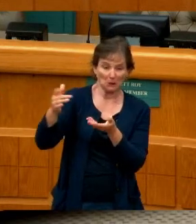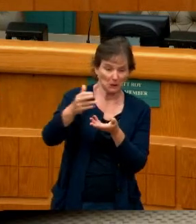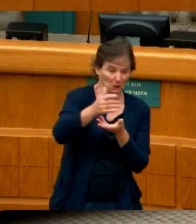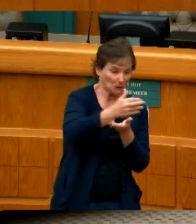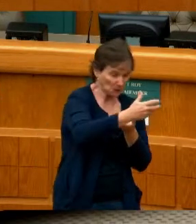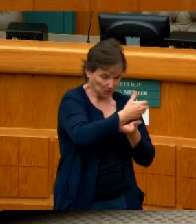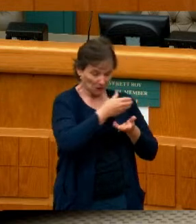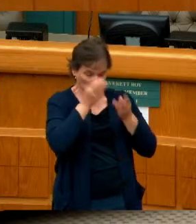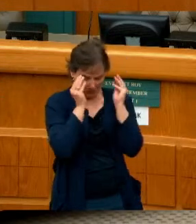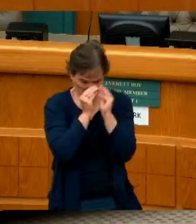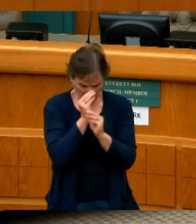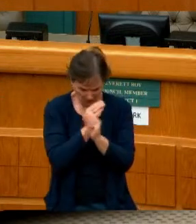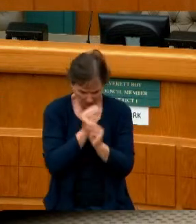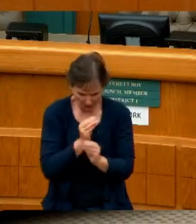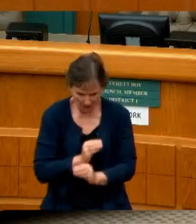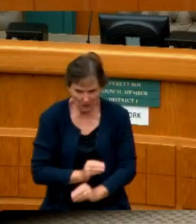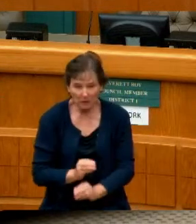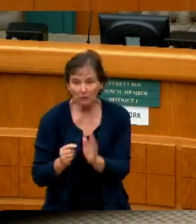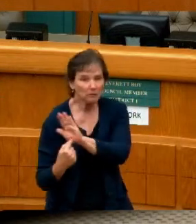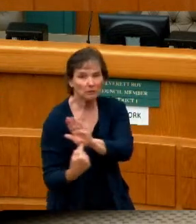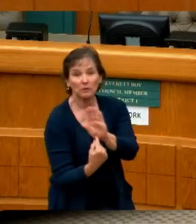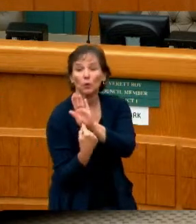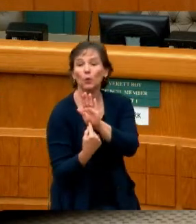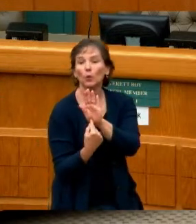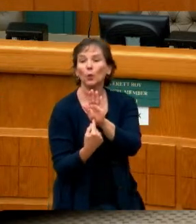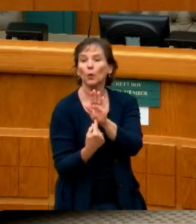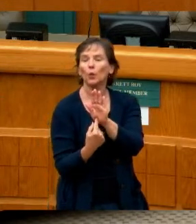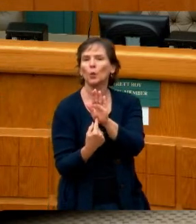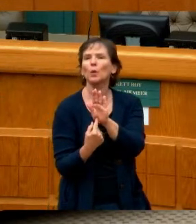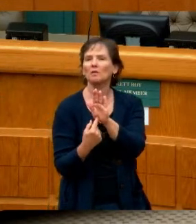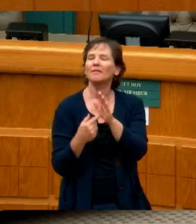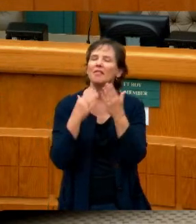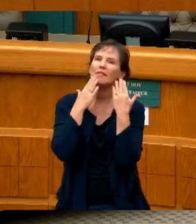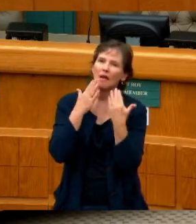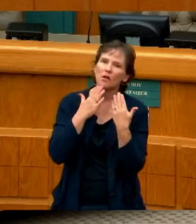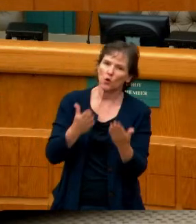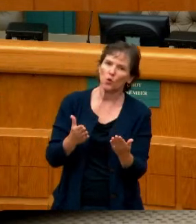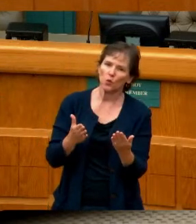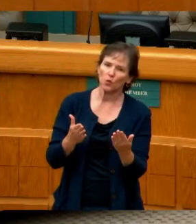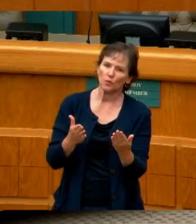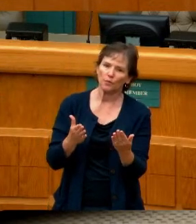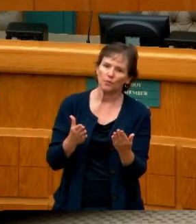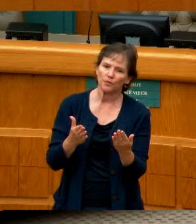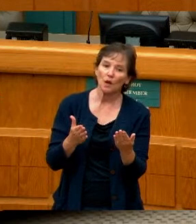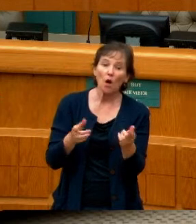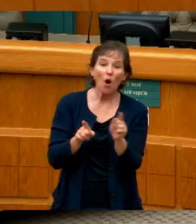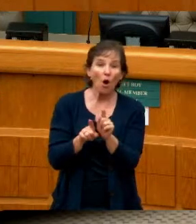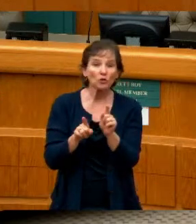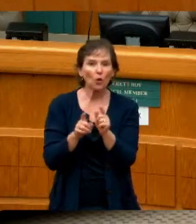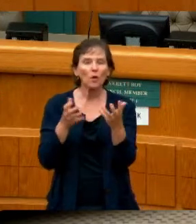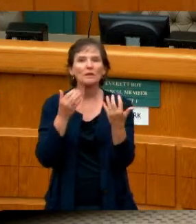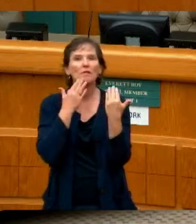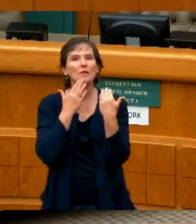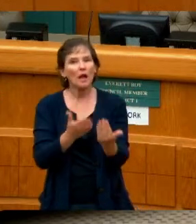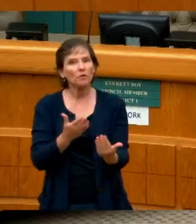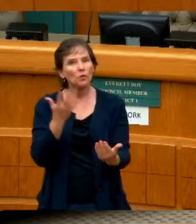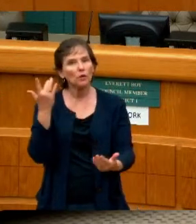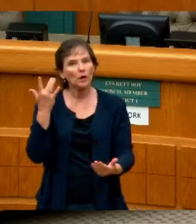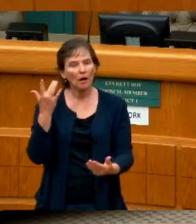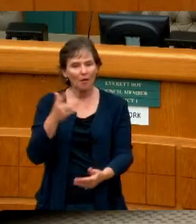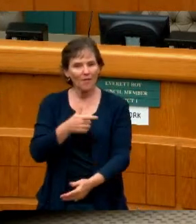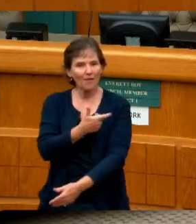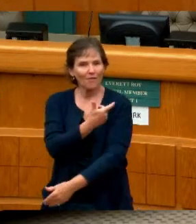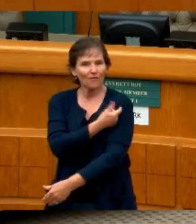accurate, and we appreciate that. But another item of good news is that the vaccine appears to have been